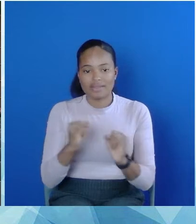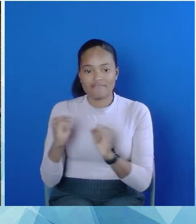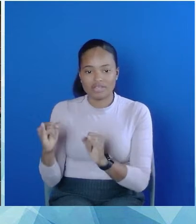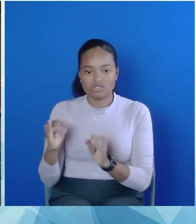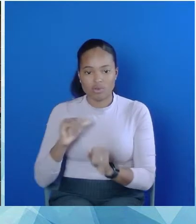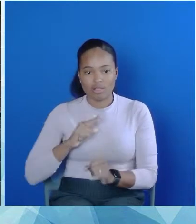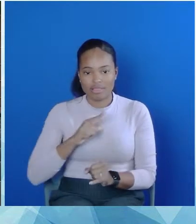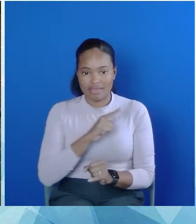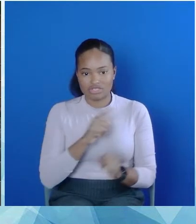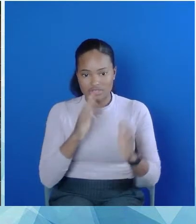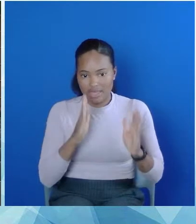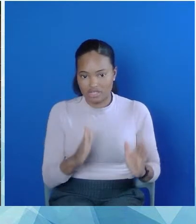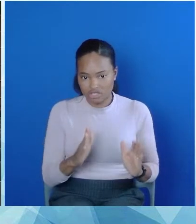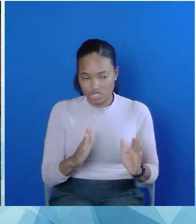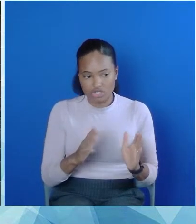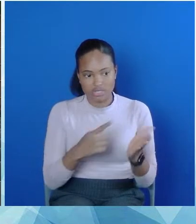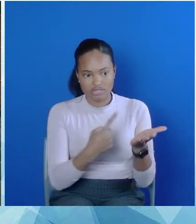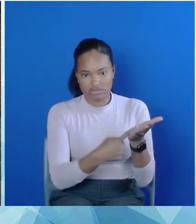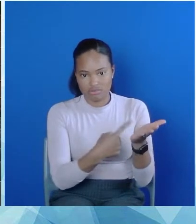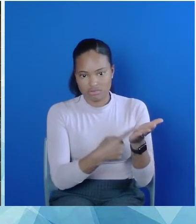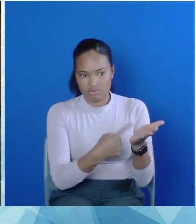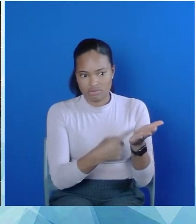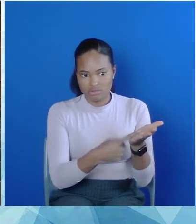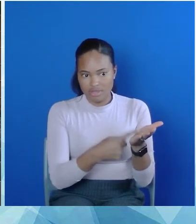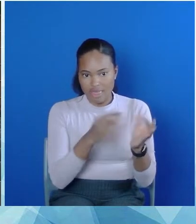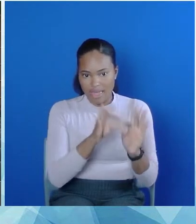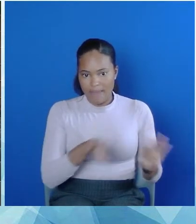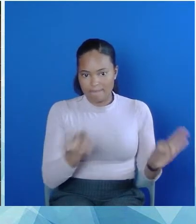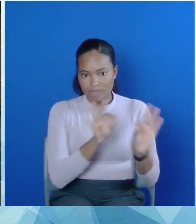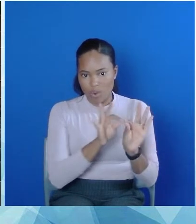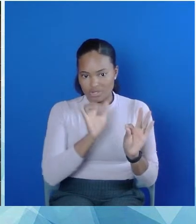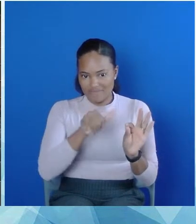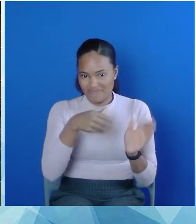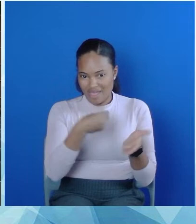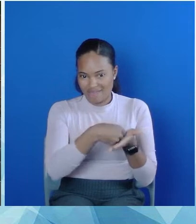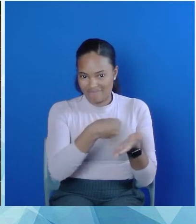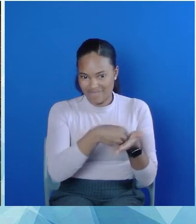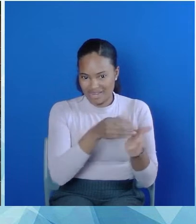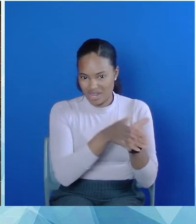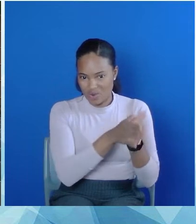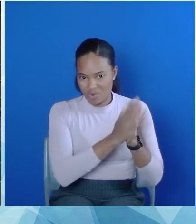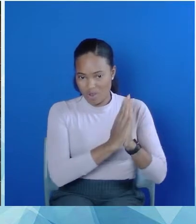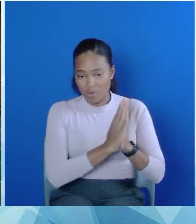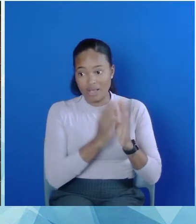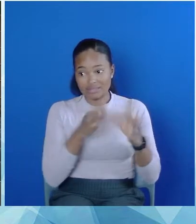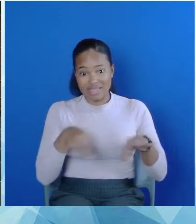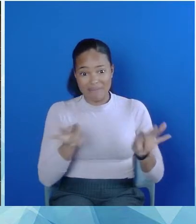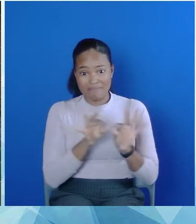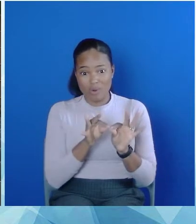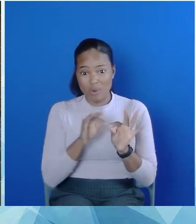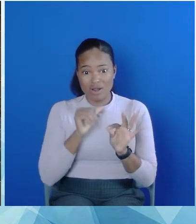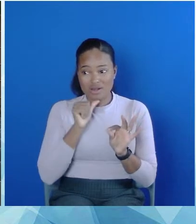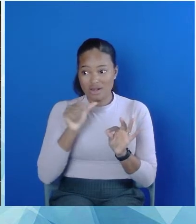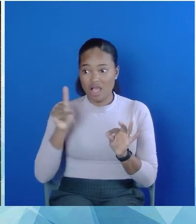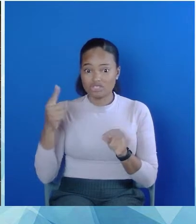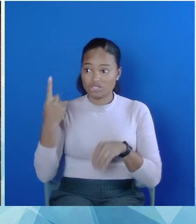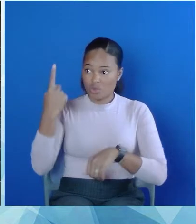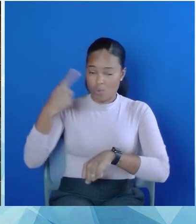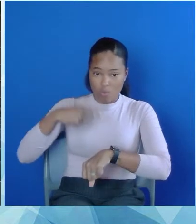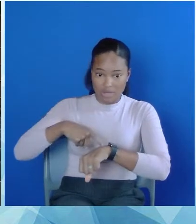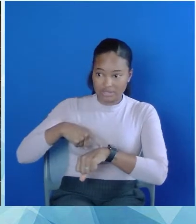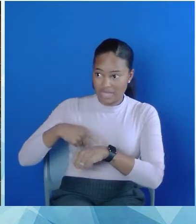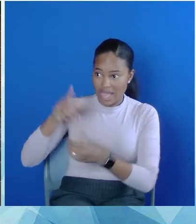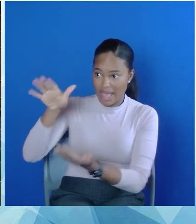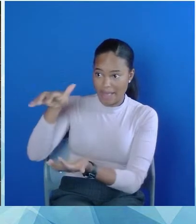talk to them about the importance of this funding request and that it is important that it not just be funded one time, that